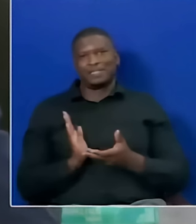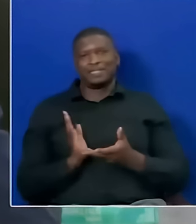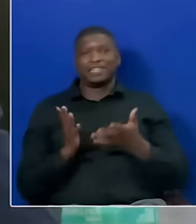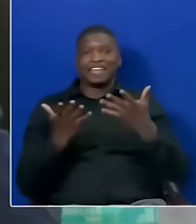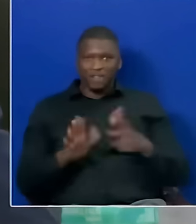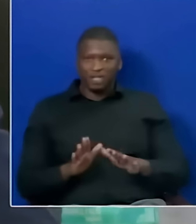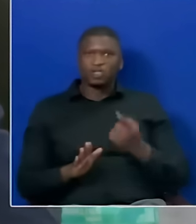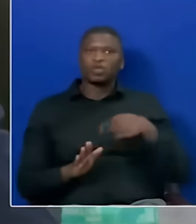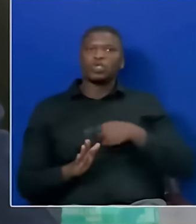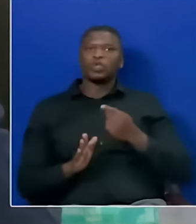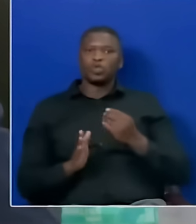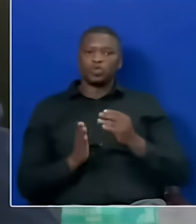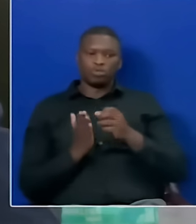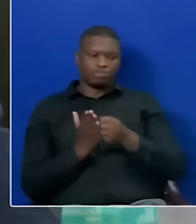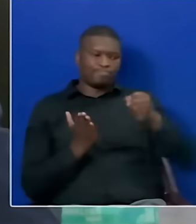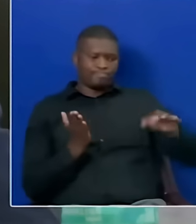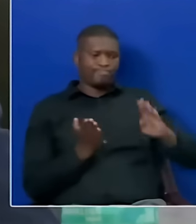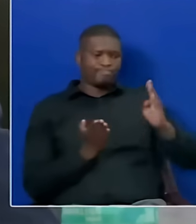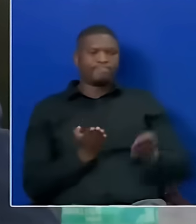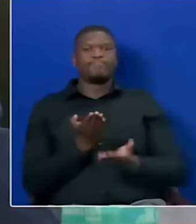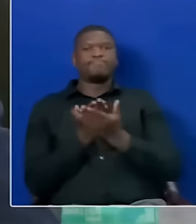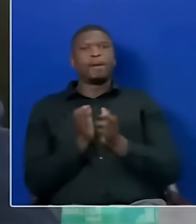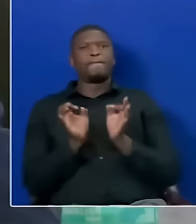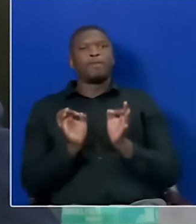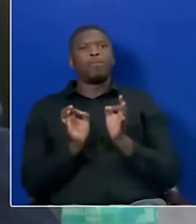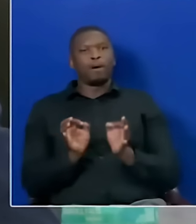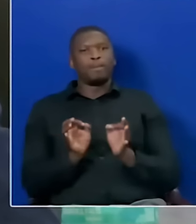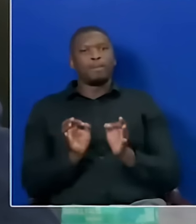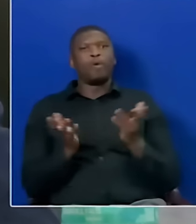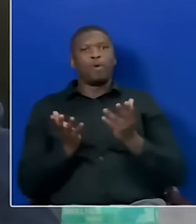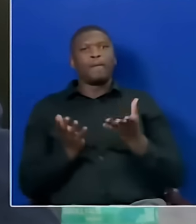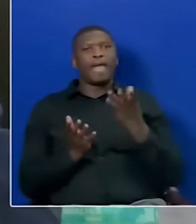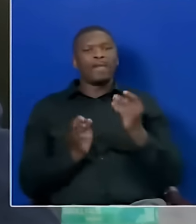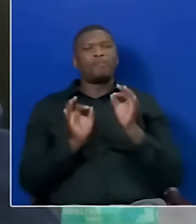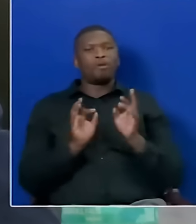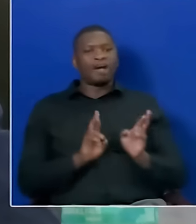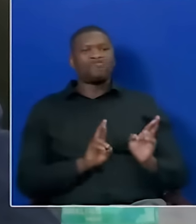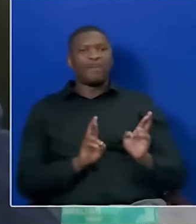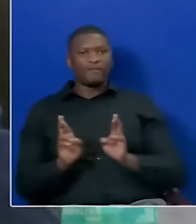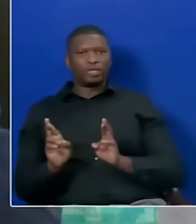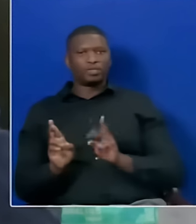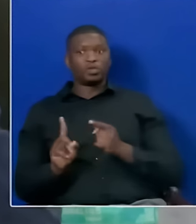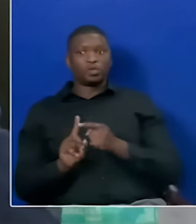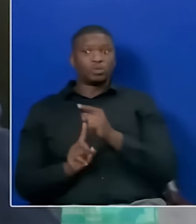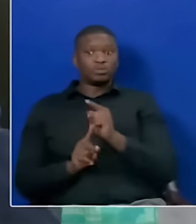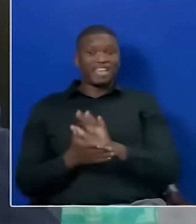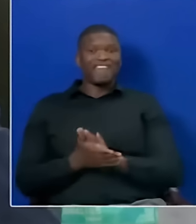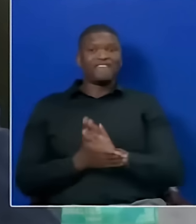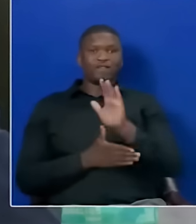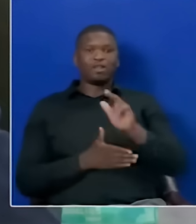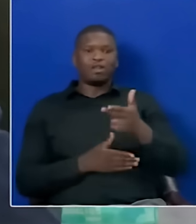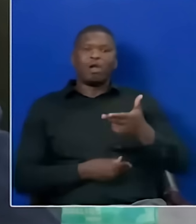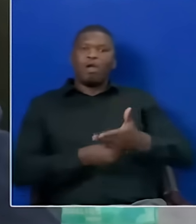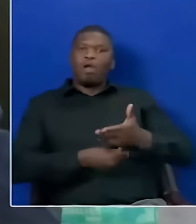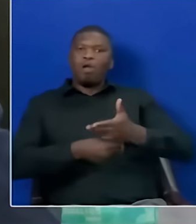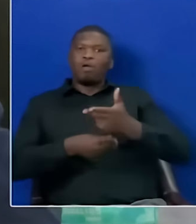correct, where there is reference to these 15 cartridge cases and the